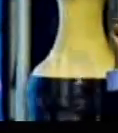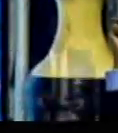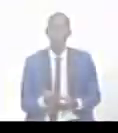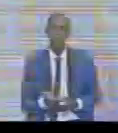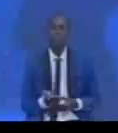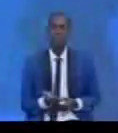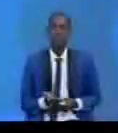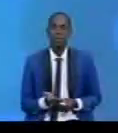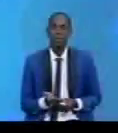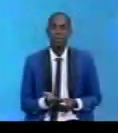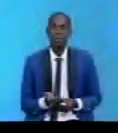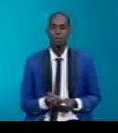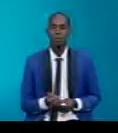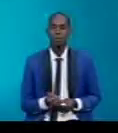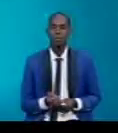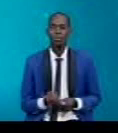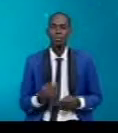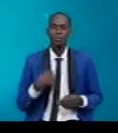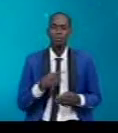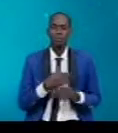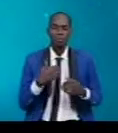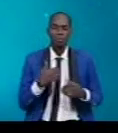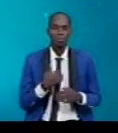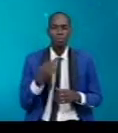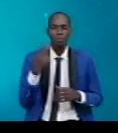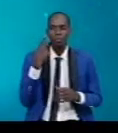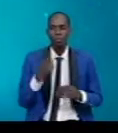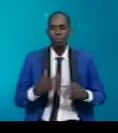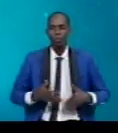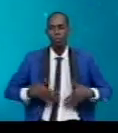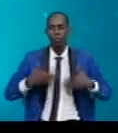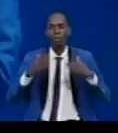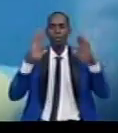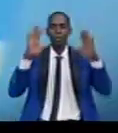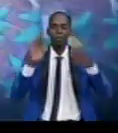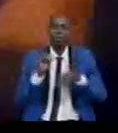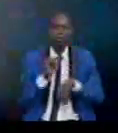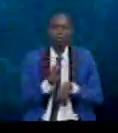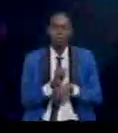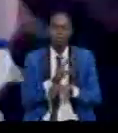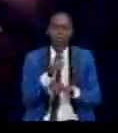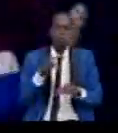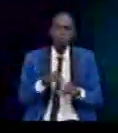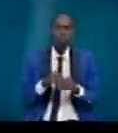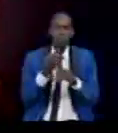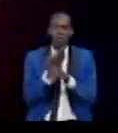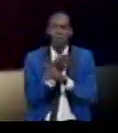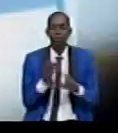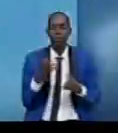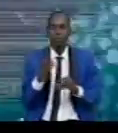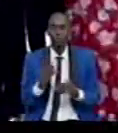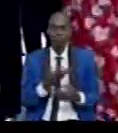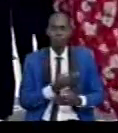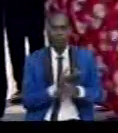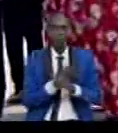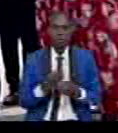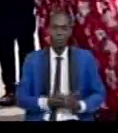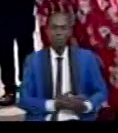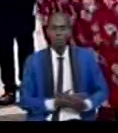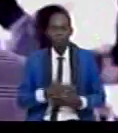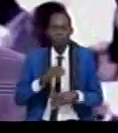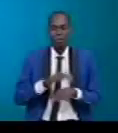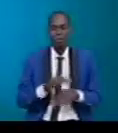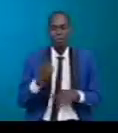Dr. W.F. Kumuyi. We have witnessed live miracles, including the delivery of a miracle baby on day